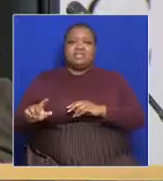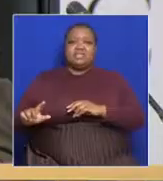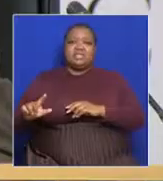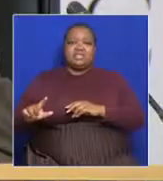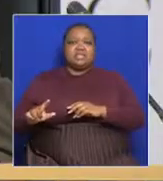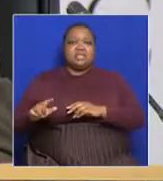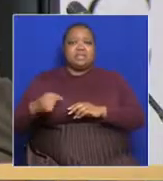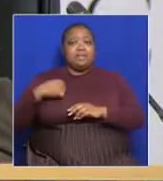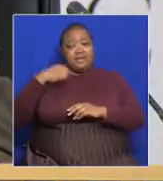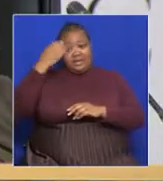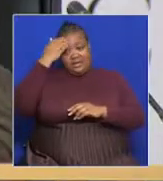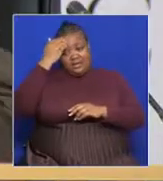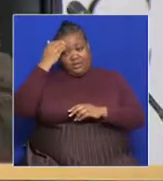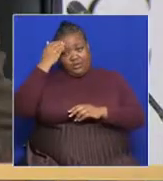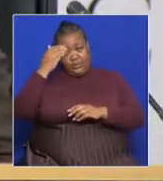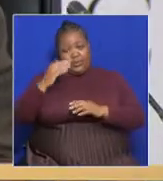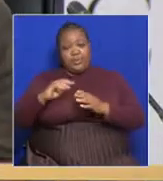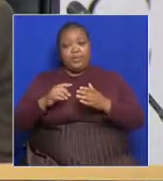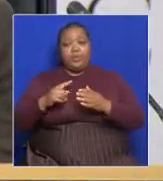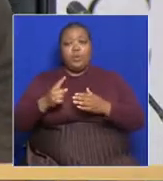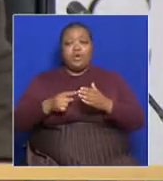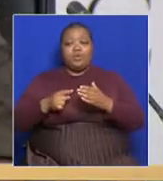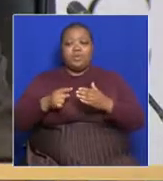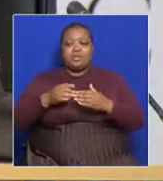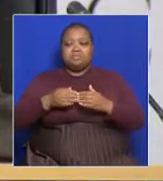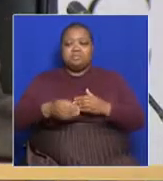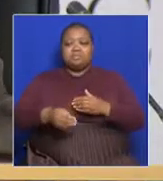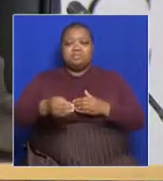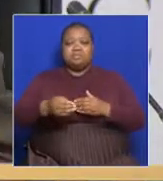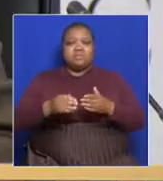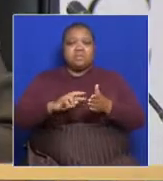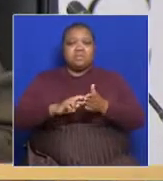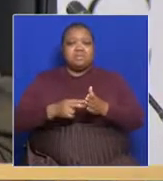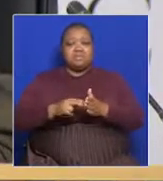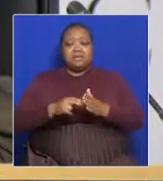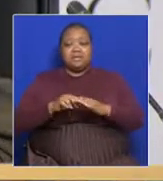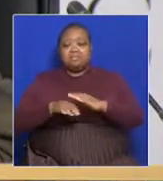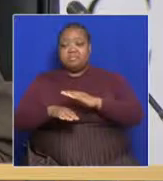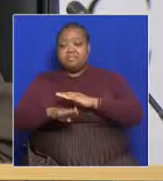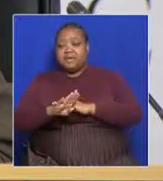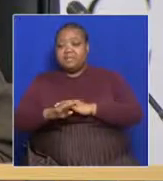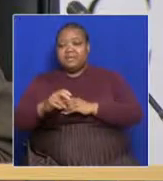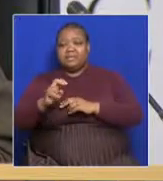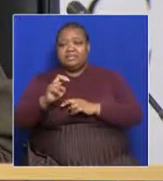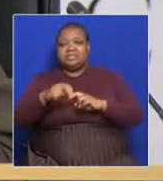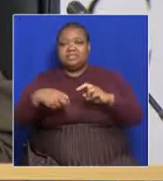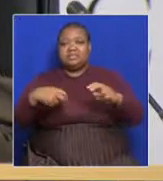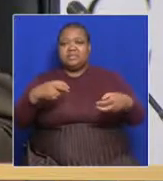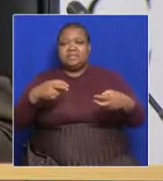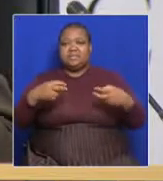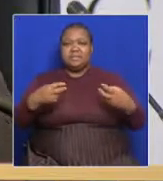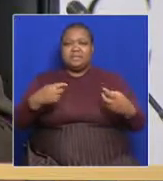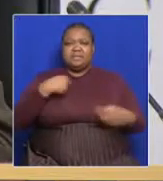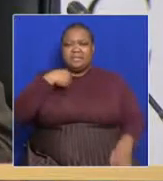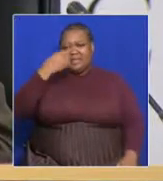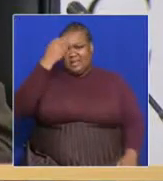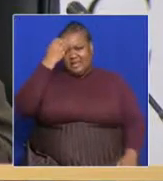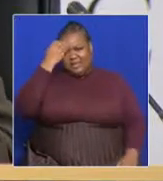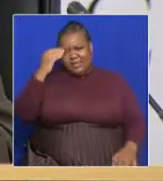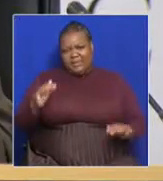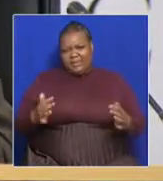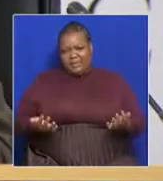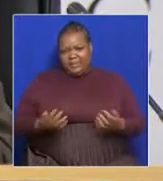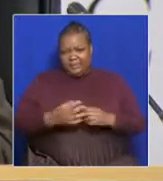drugs in a week's time, that people are planning to break in there? How would I possibly know that? You know, so I'm saying